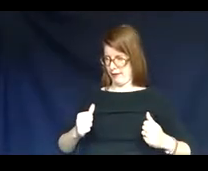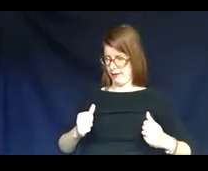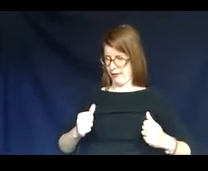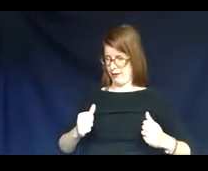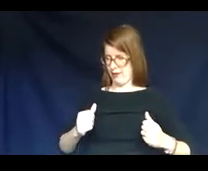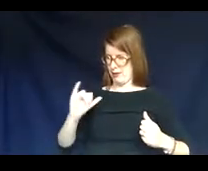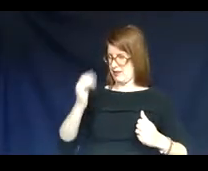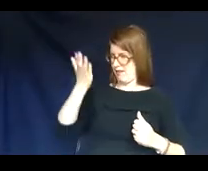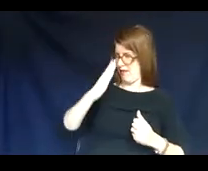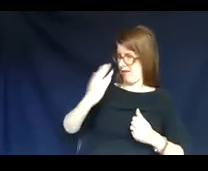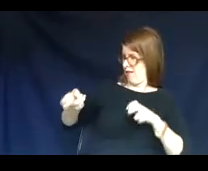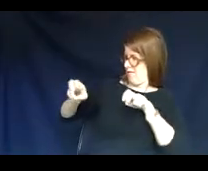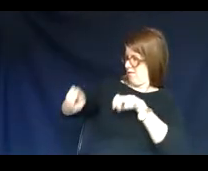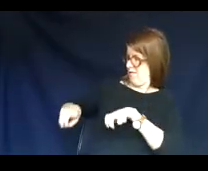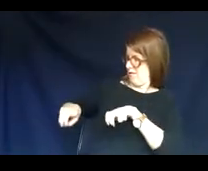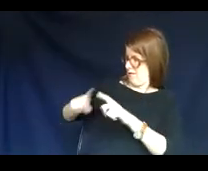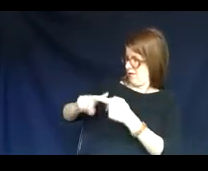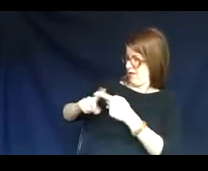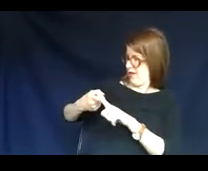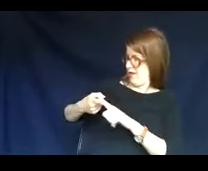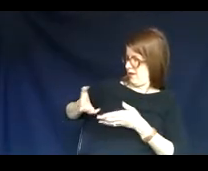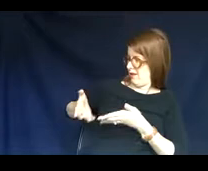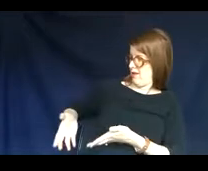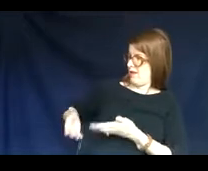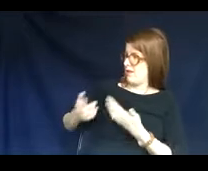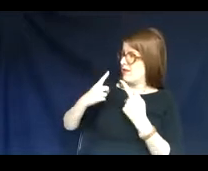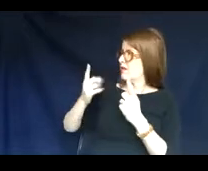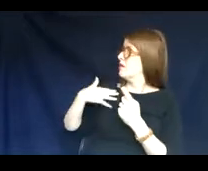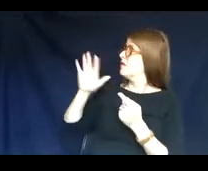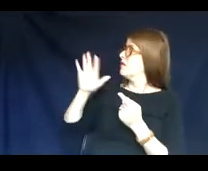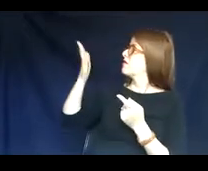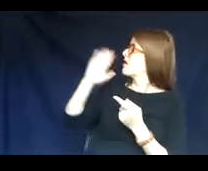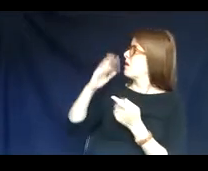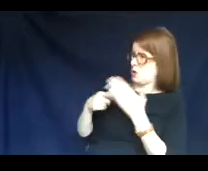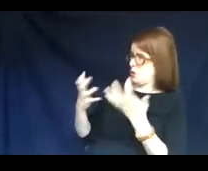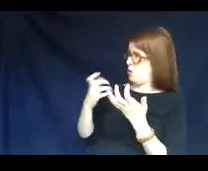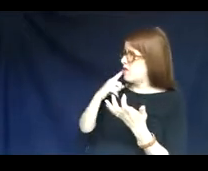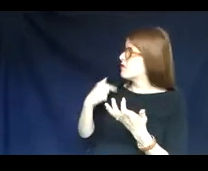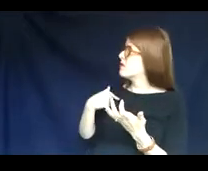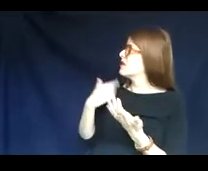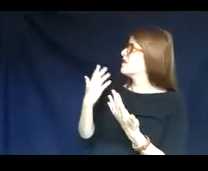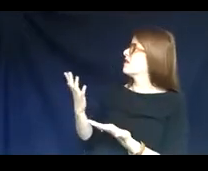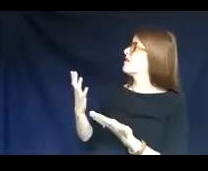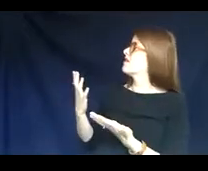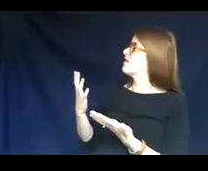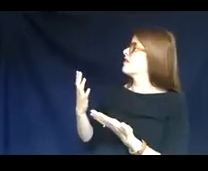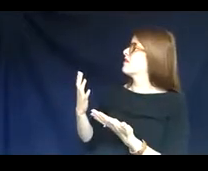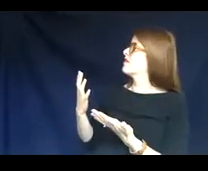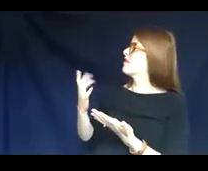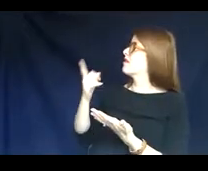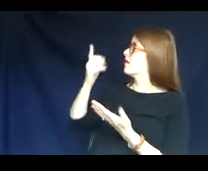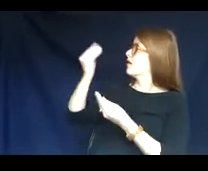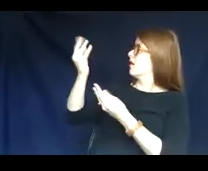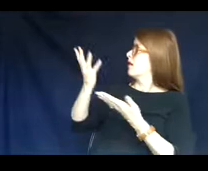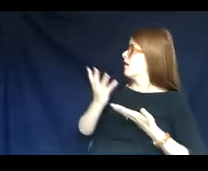passenger seat. And I'm finally like, God, what is it you want from me? And he says, I want you